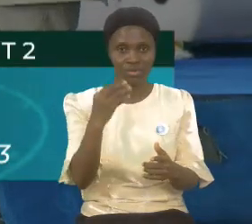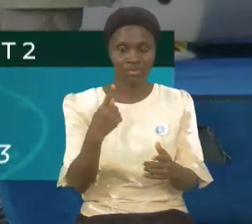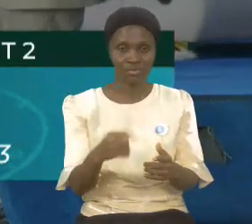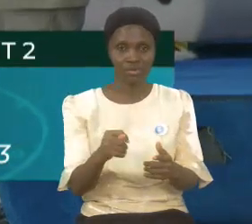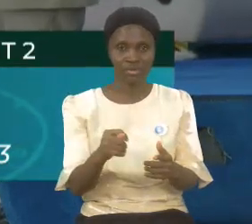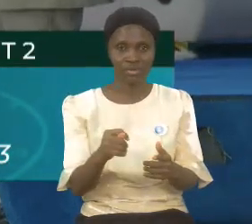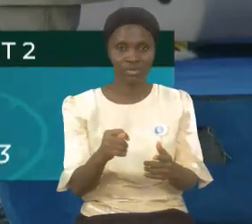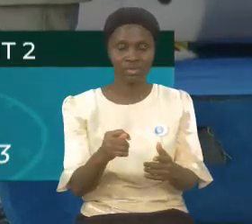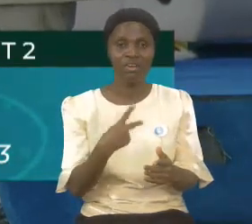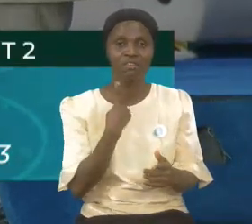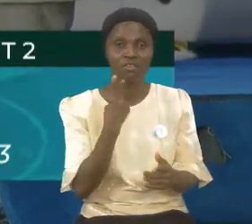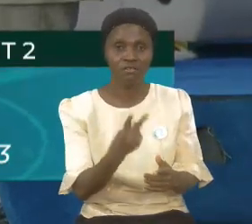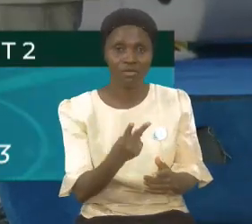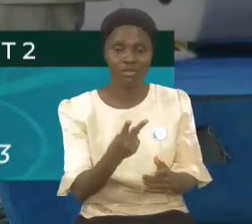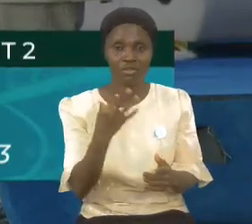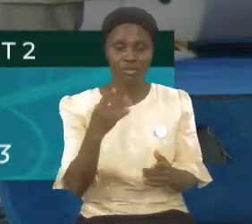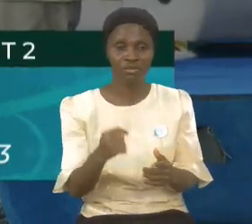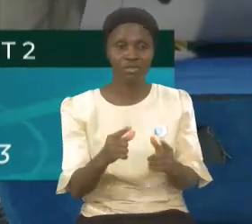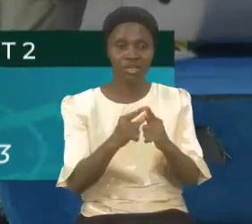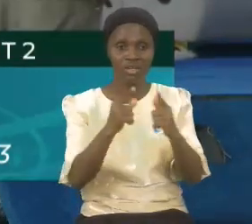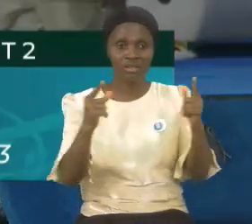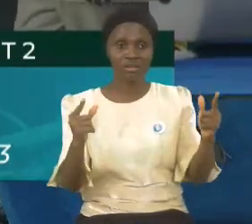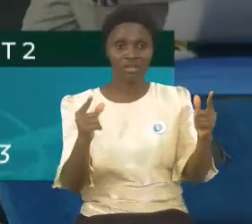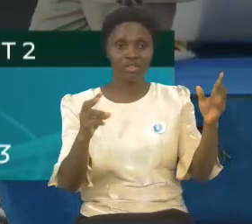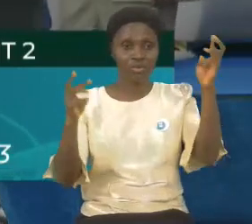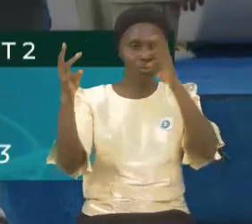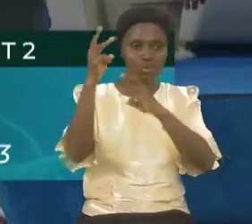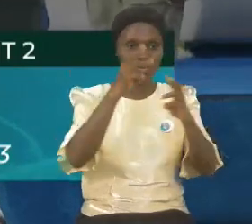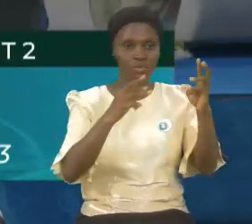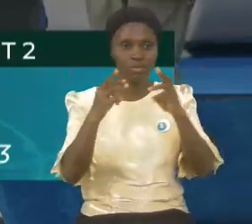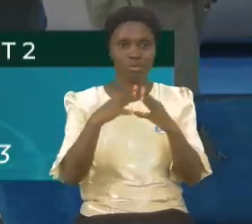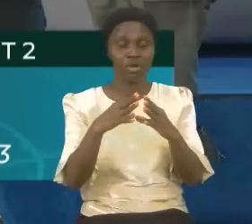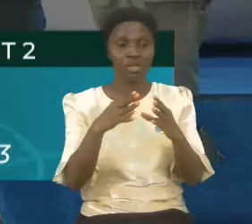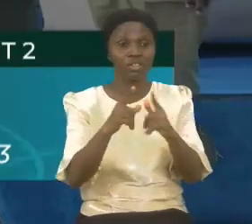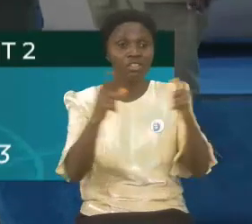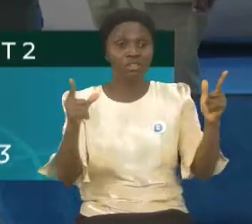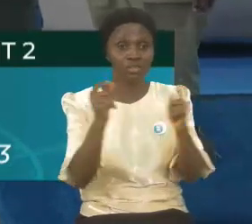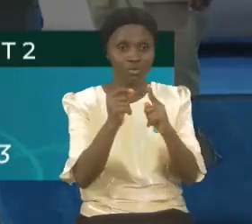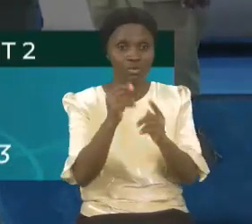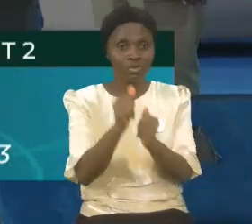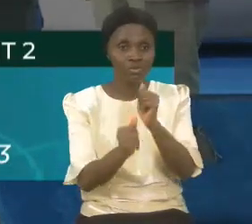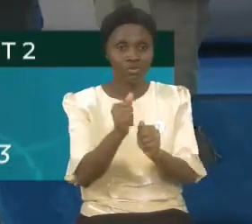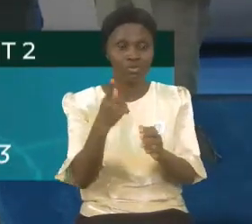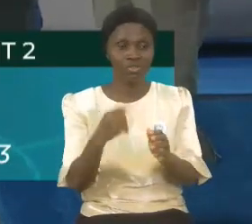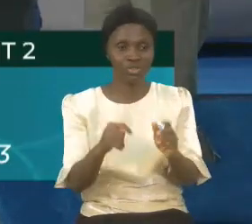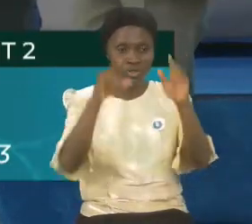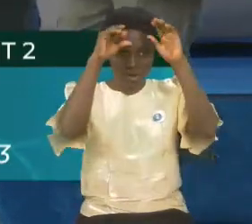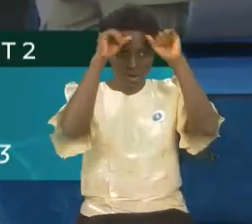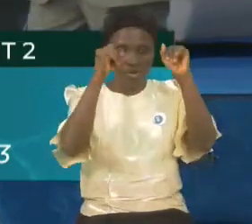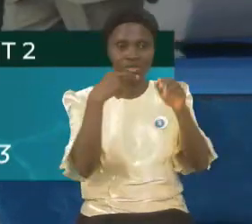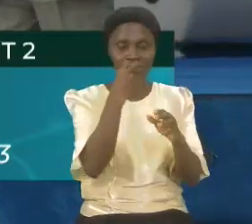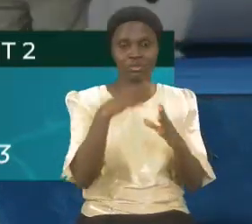because of the voice of the great words which the horn spake, blasphemous words.